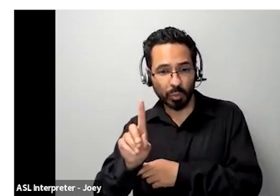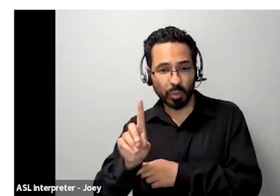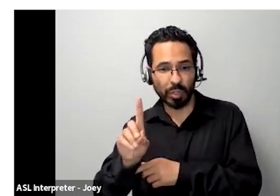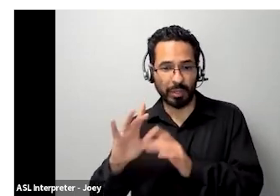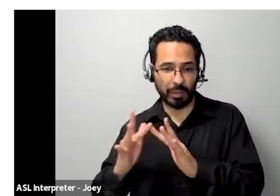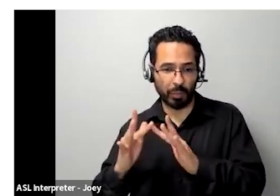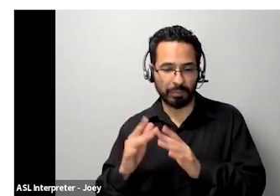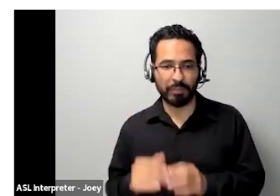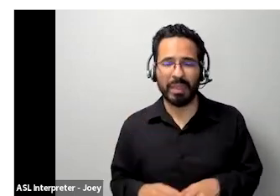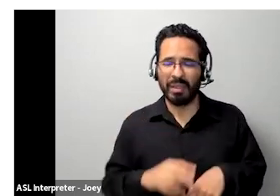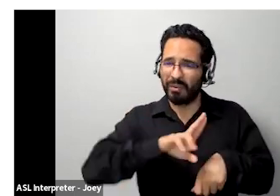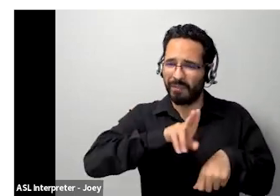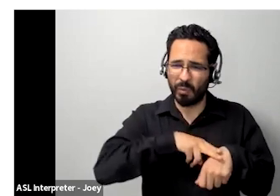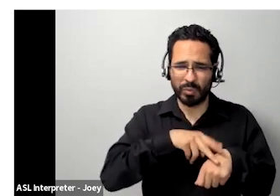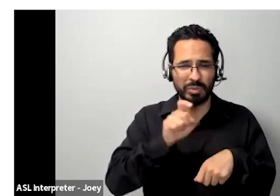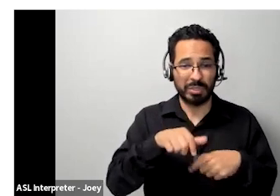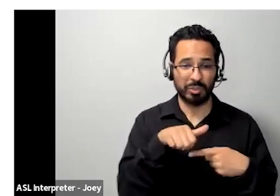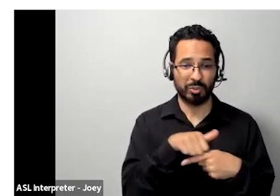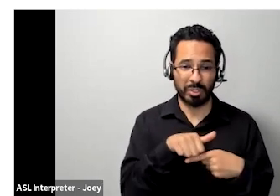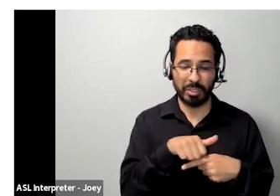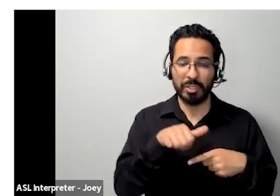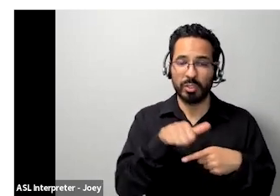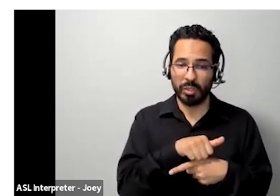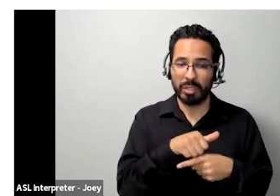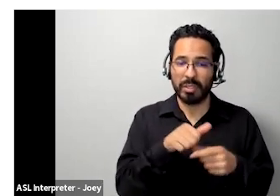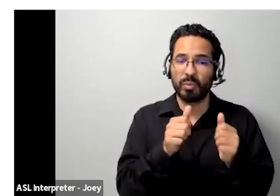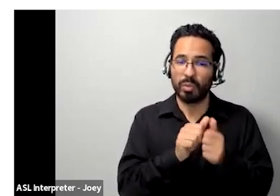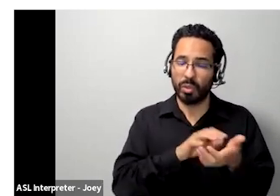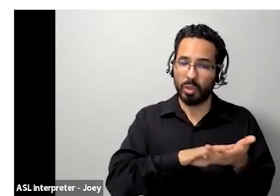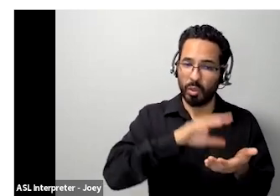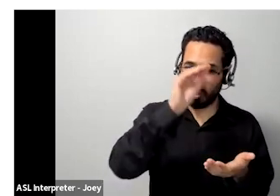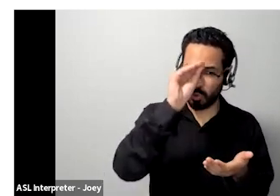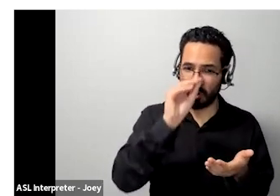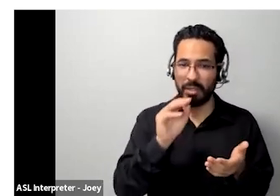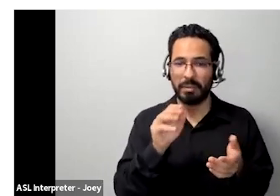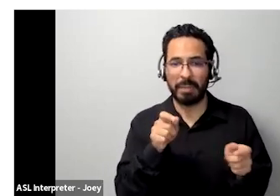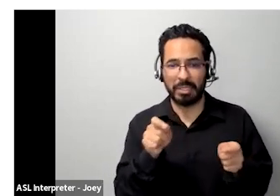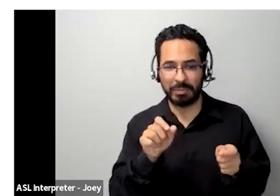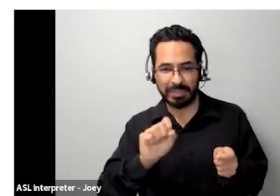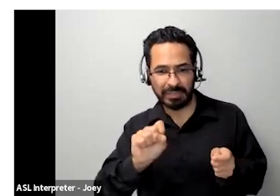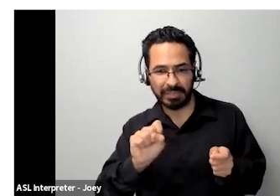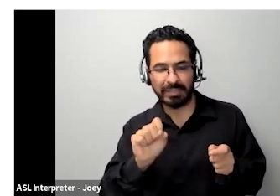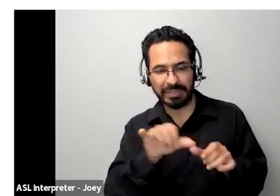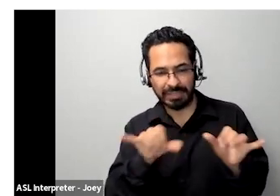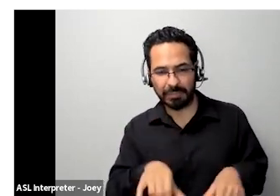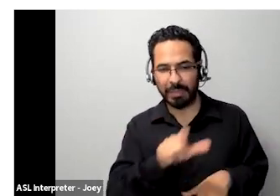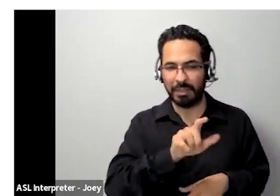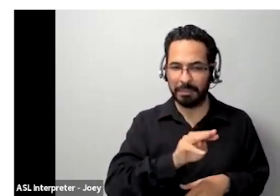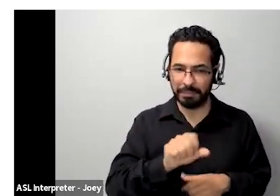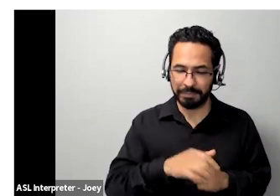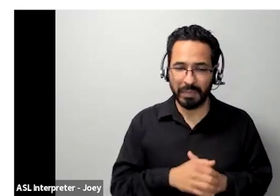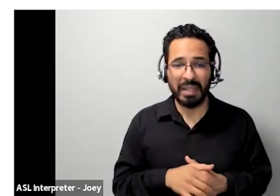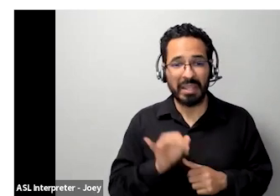course, training in your learning management system. Of course, you have to have awareness training, get the fundamentals, and if you're